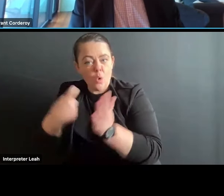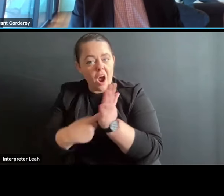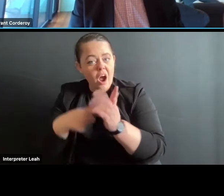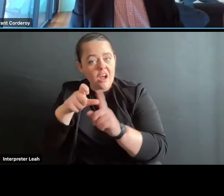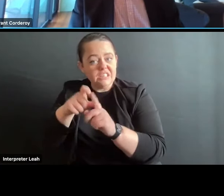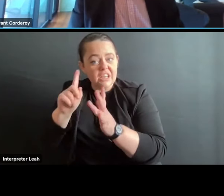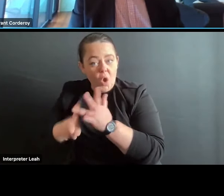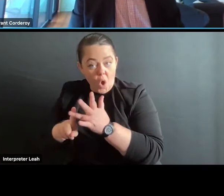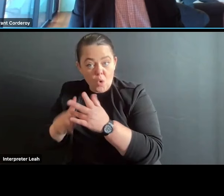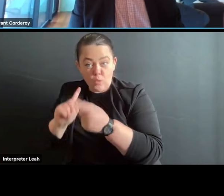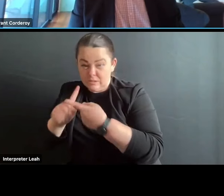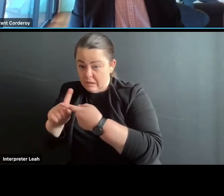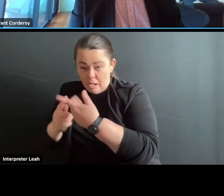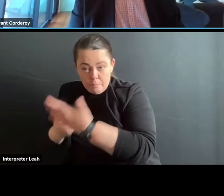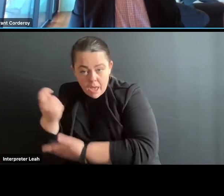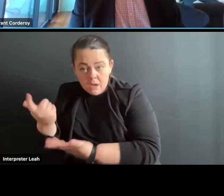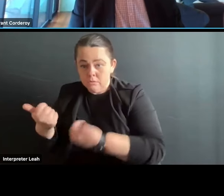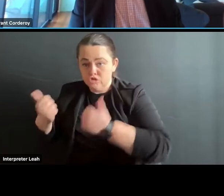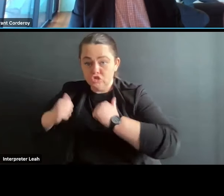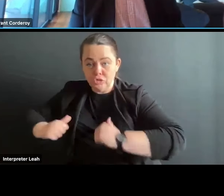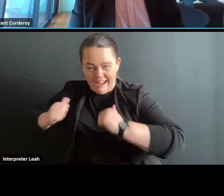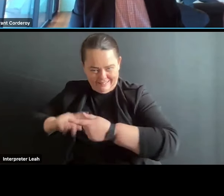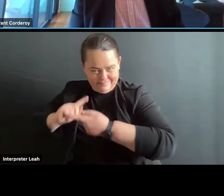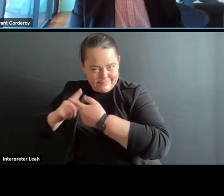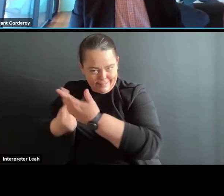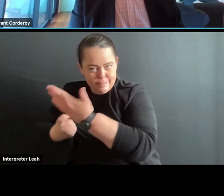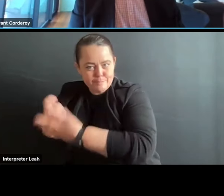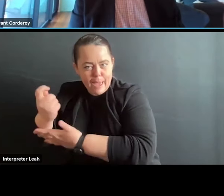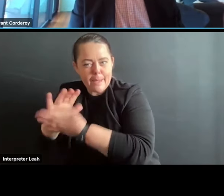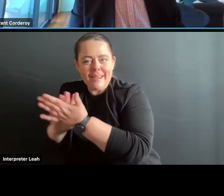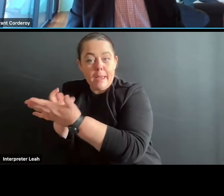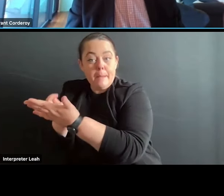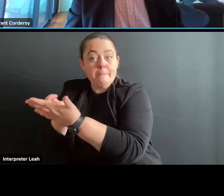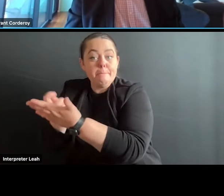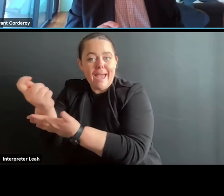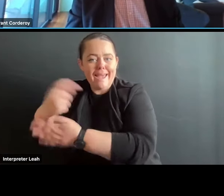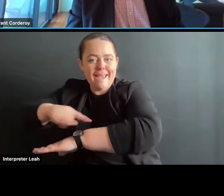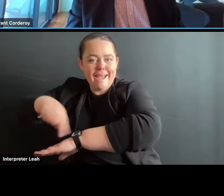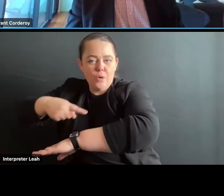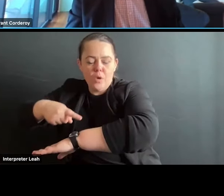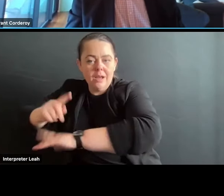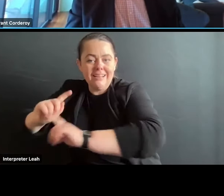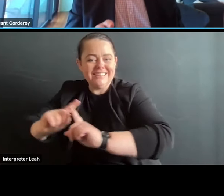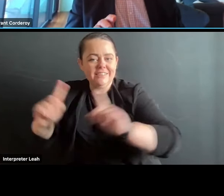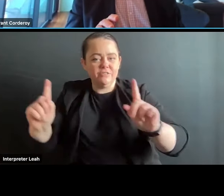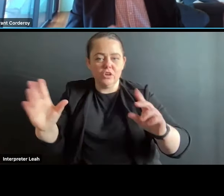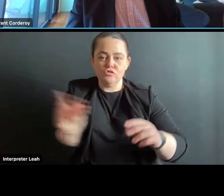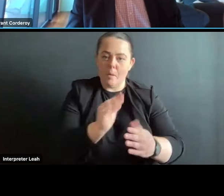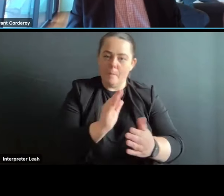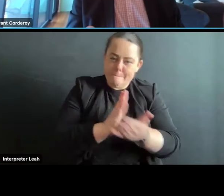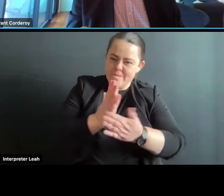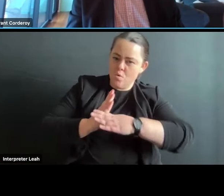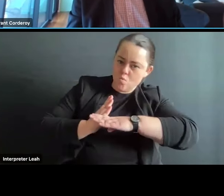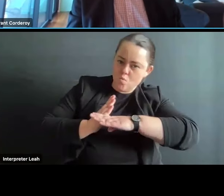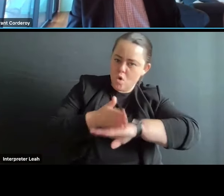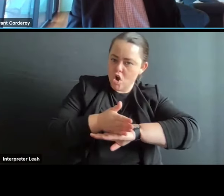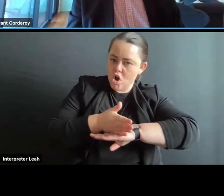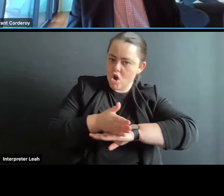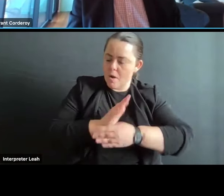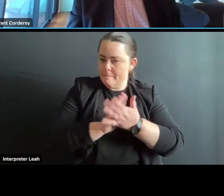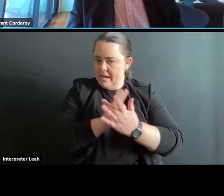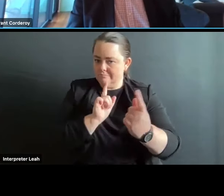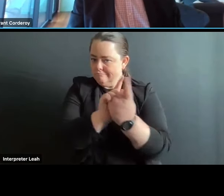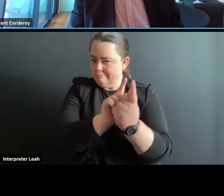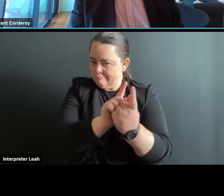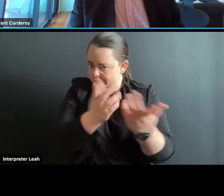staff training. Staff hours worked, I guess, is an easy way of saying when the staff has an interface with the